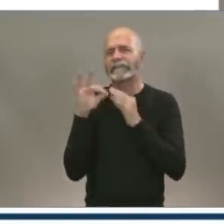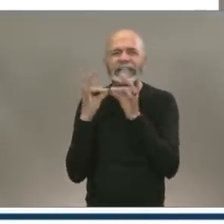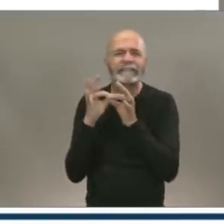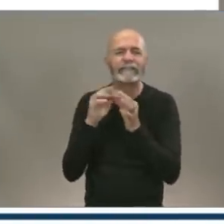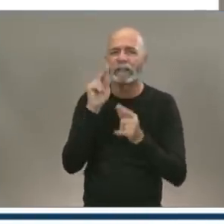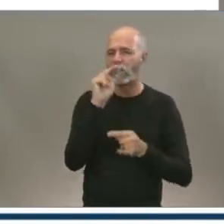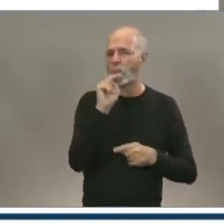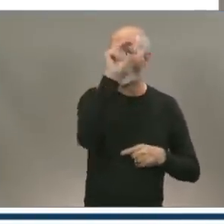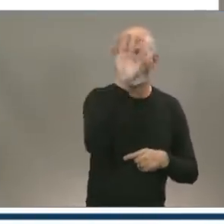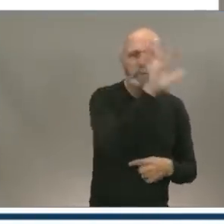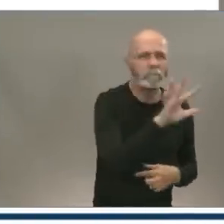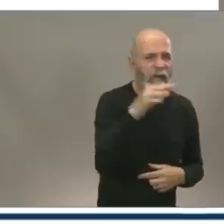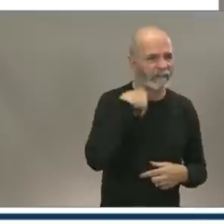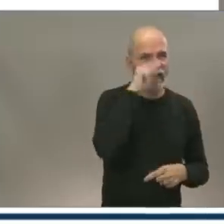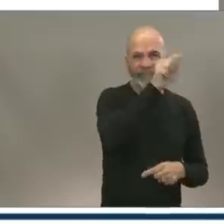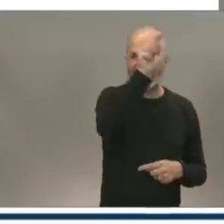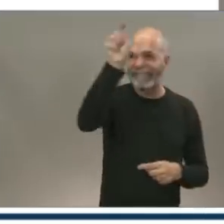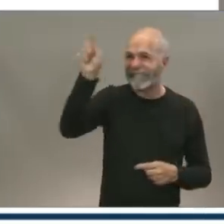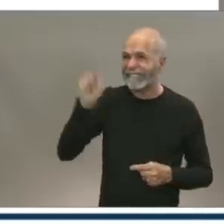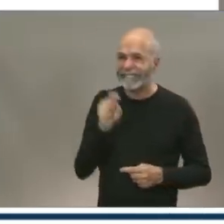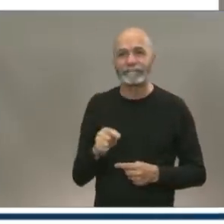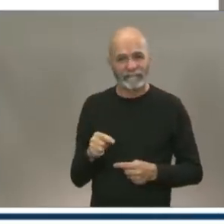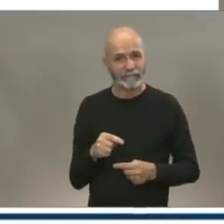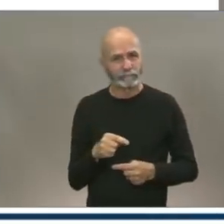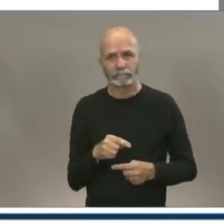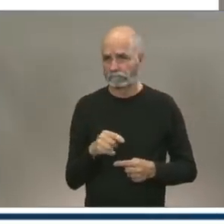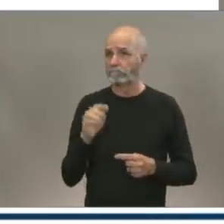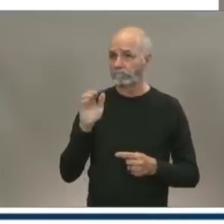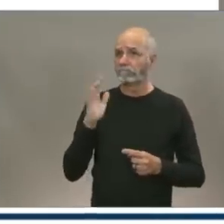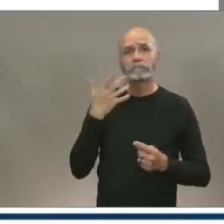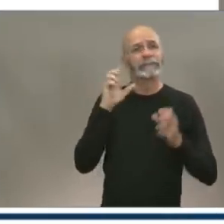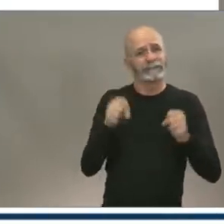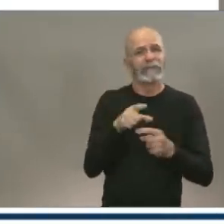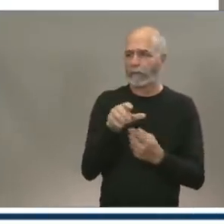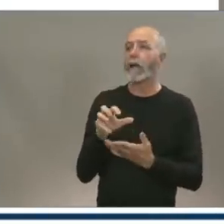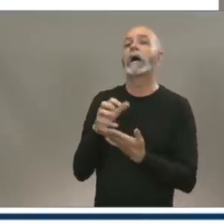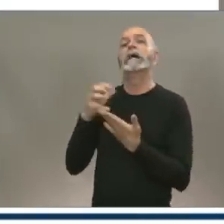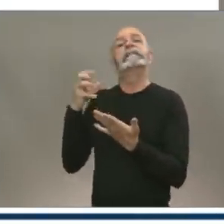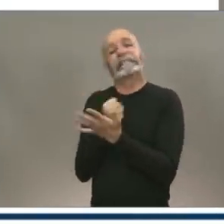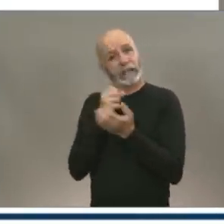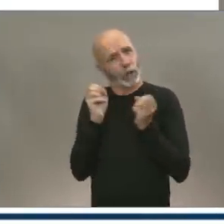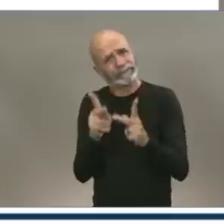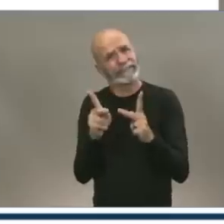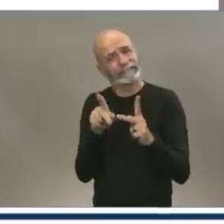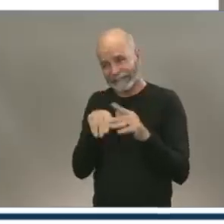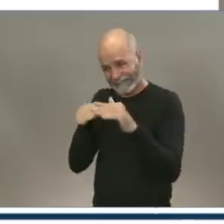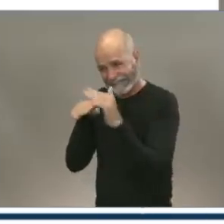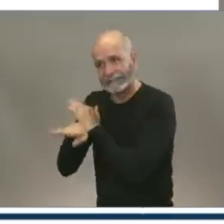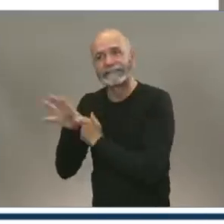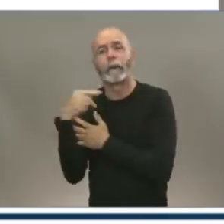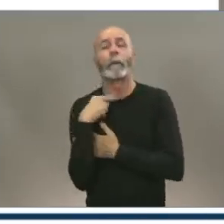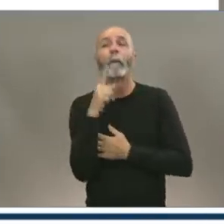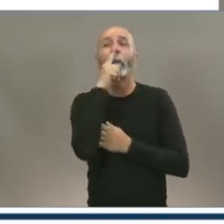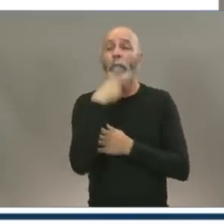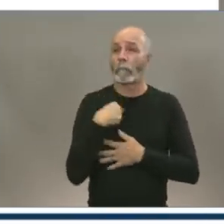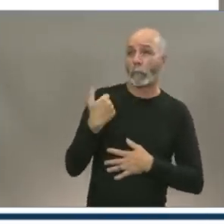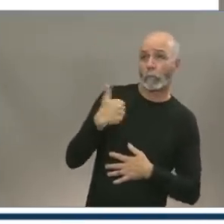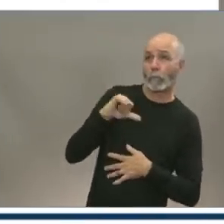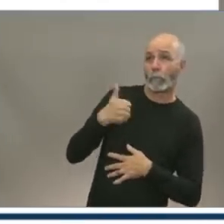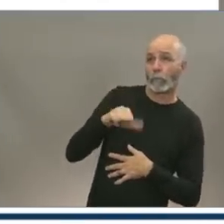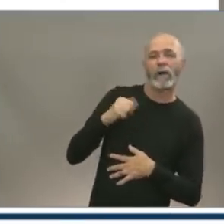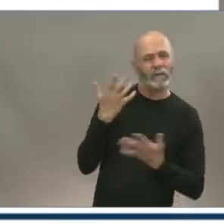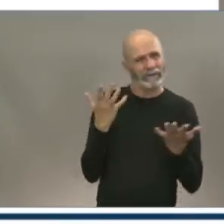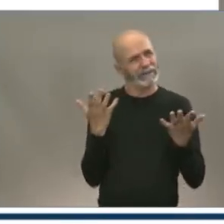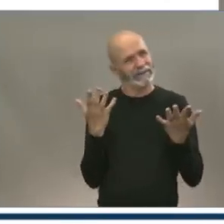So you've got lots of opportunity, though, folks in northern Nova Scotia, that potentially is not being taken advantage of. We have way more capacity sitting in